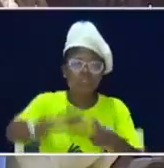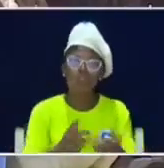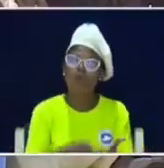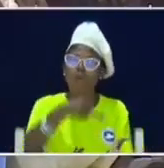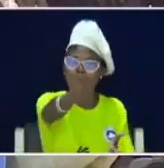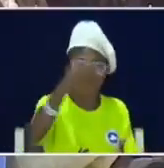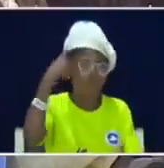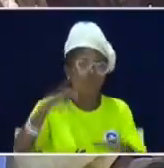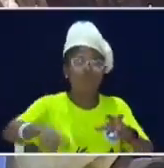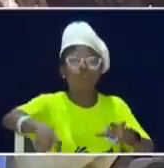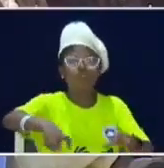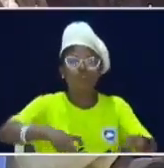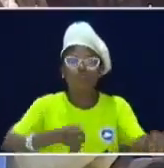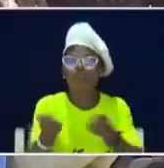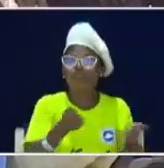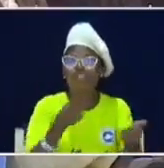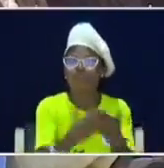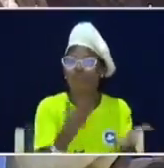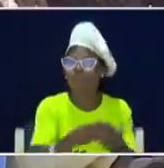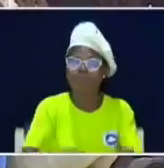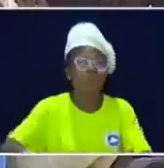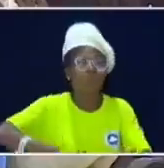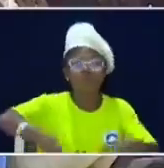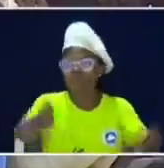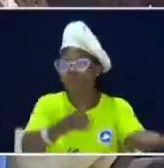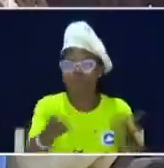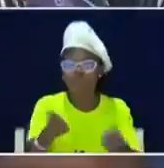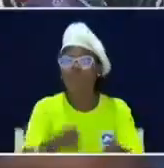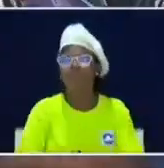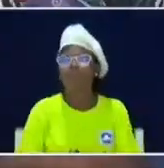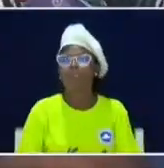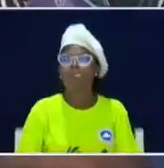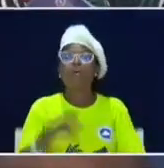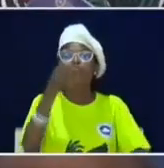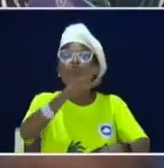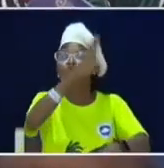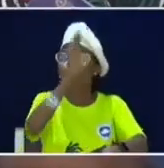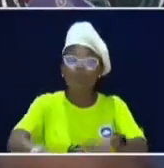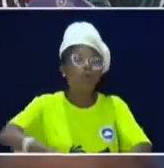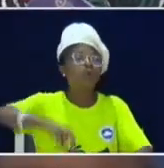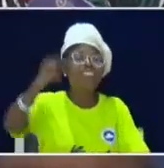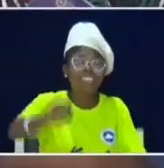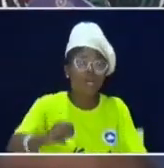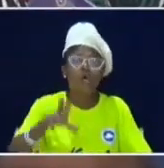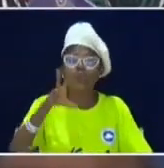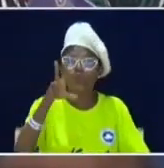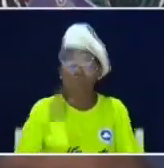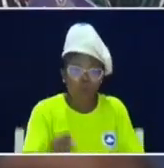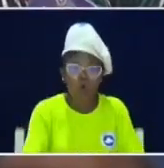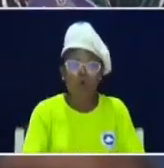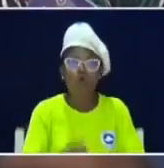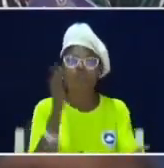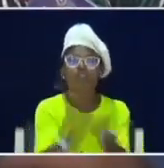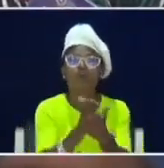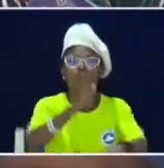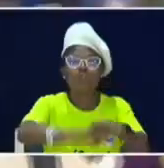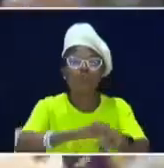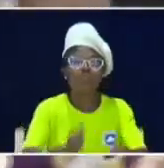Are you hearing me in this house? When you step on eagle's wings, there is no checkpoint on the road.